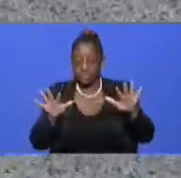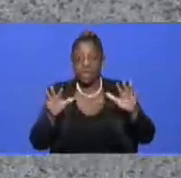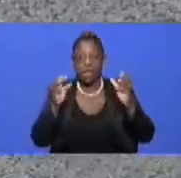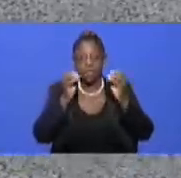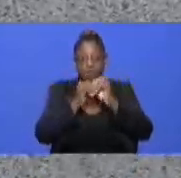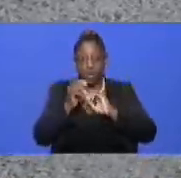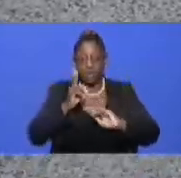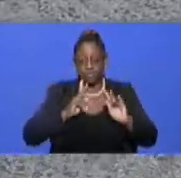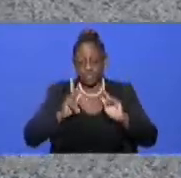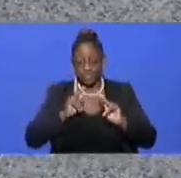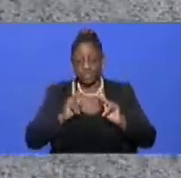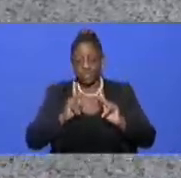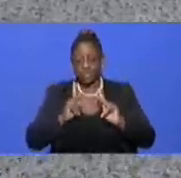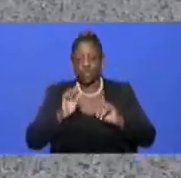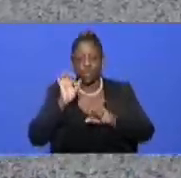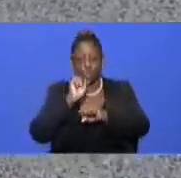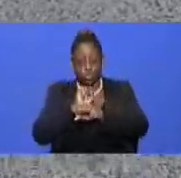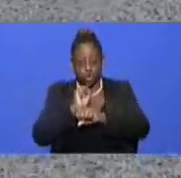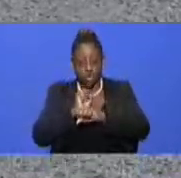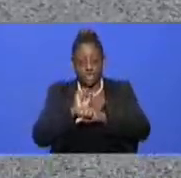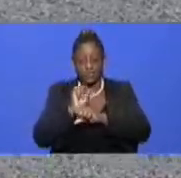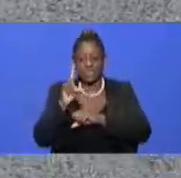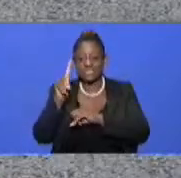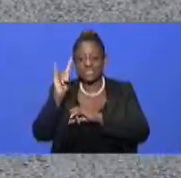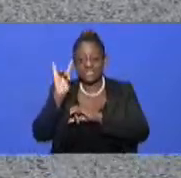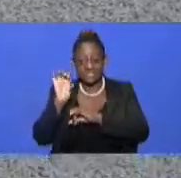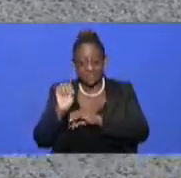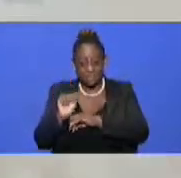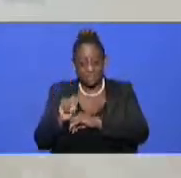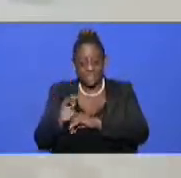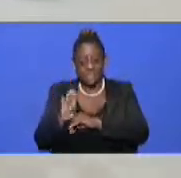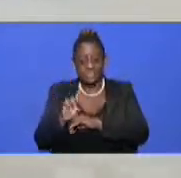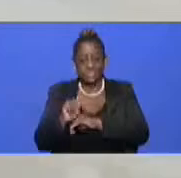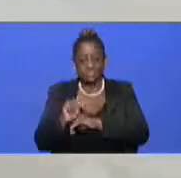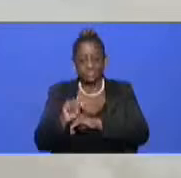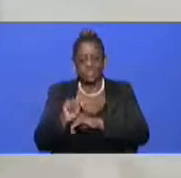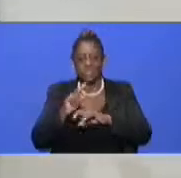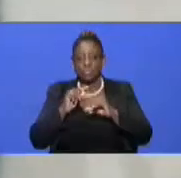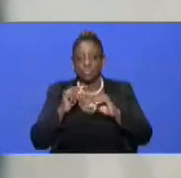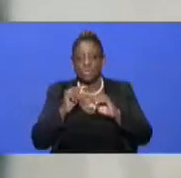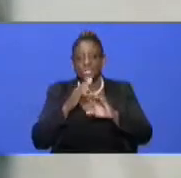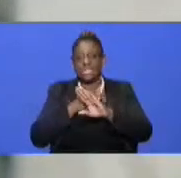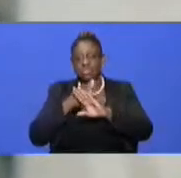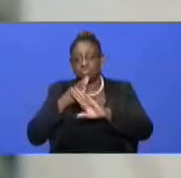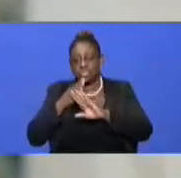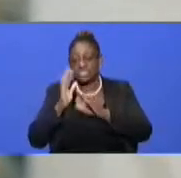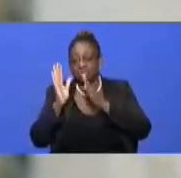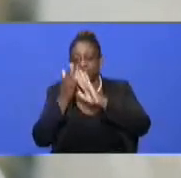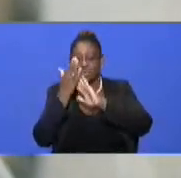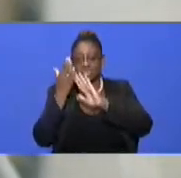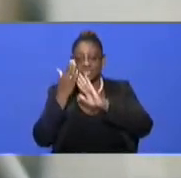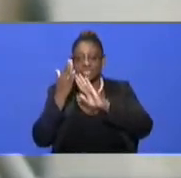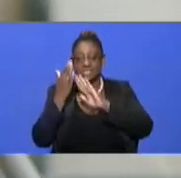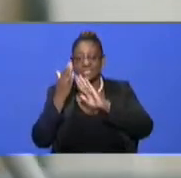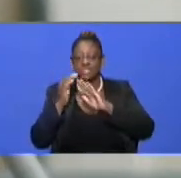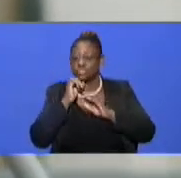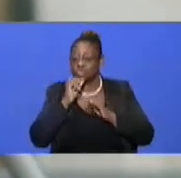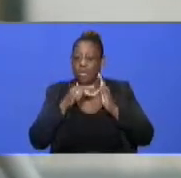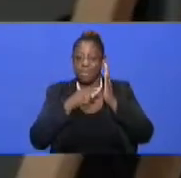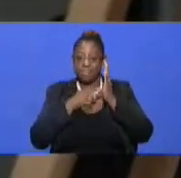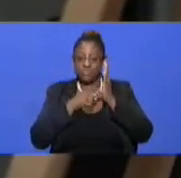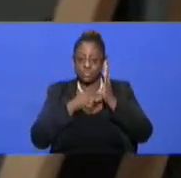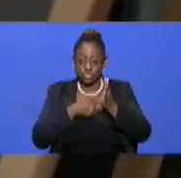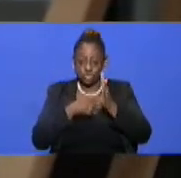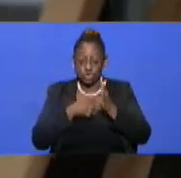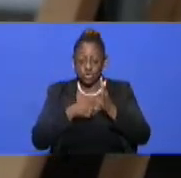and more persons with disabilities included in its payroll. But an increasing presence still doesn't mean adequate